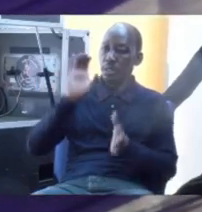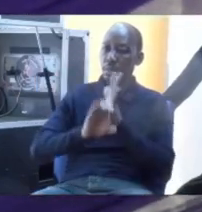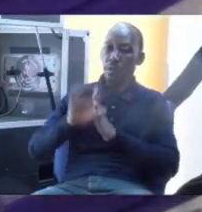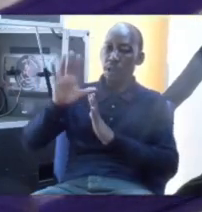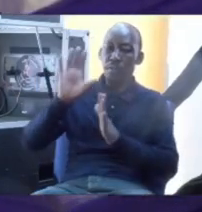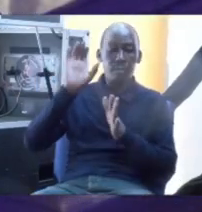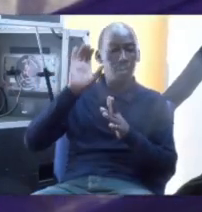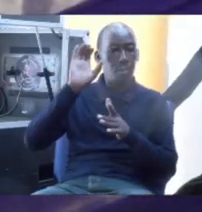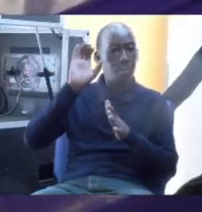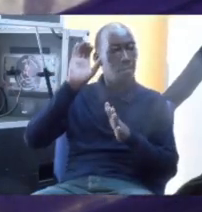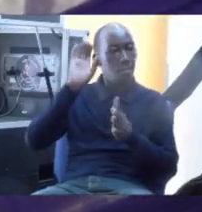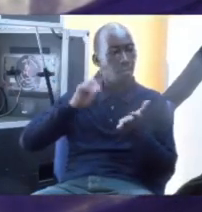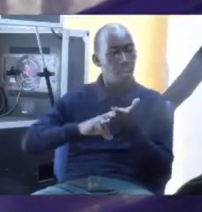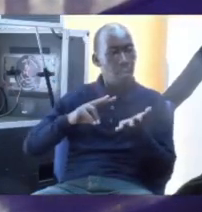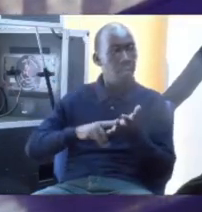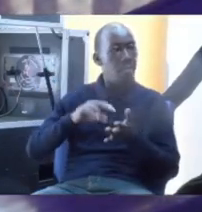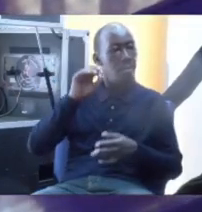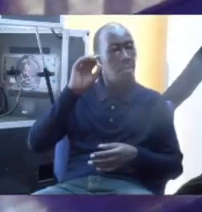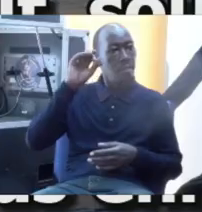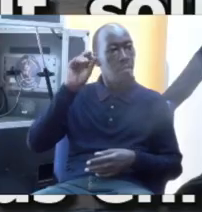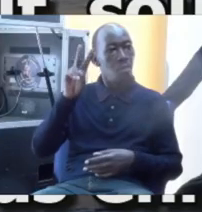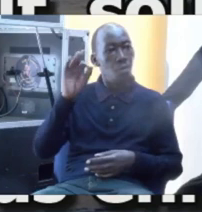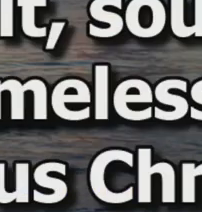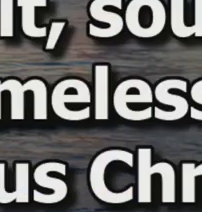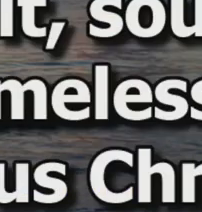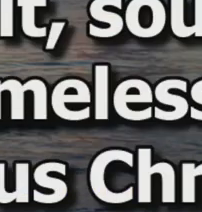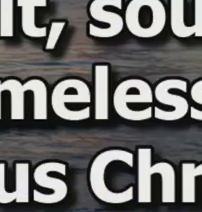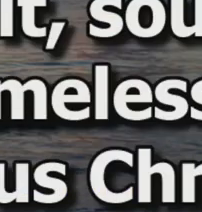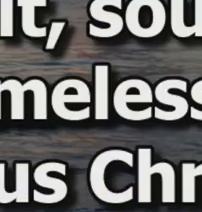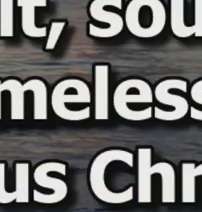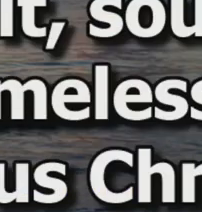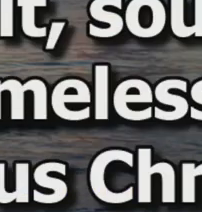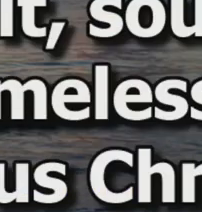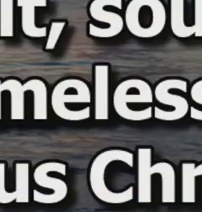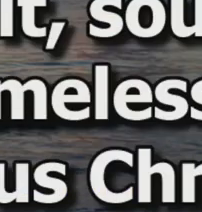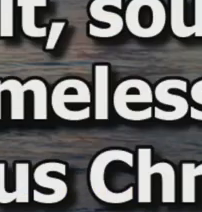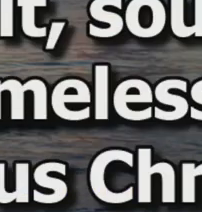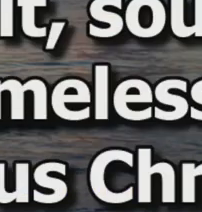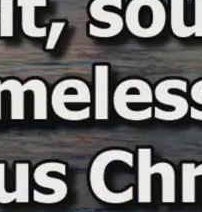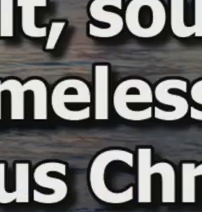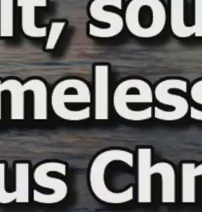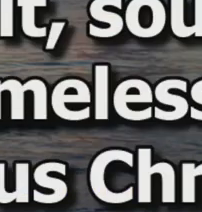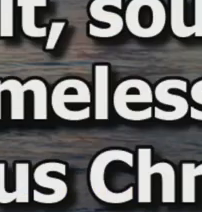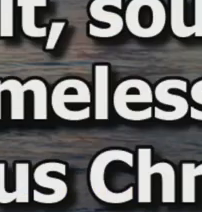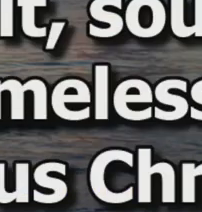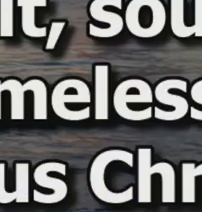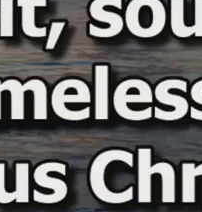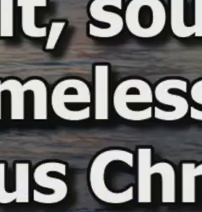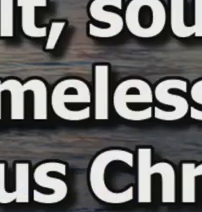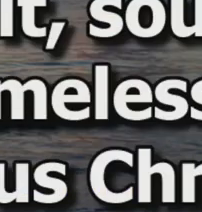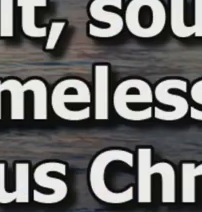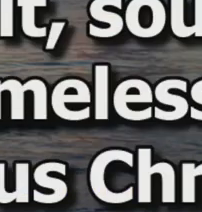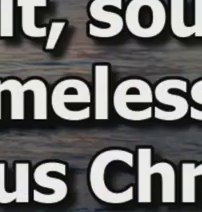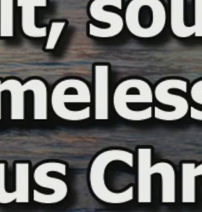verse 23, sura ya 5:23, the Bible says, Biblia yasema, come on, let's read the scripture together. 3:4.